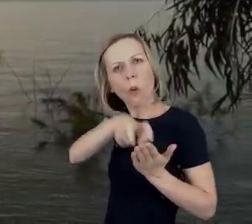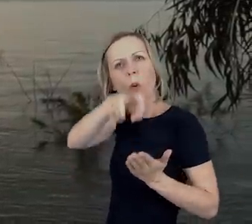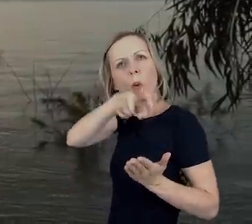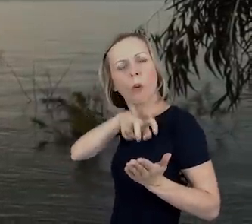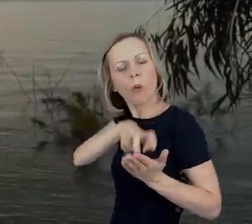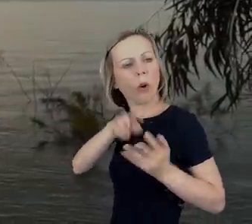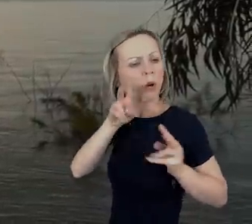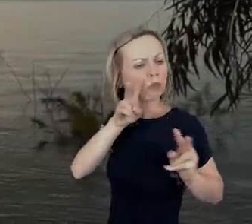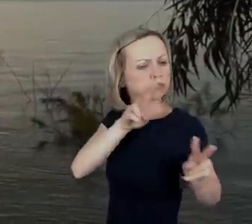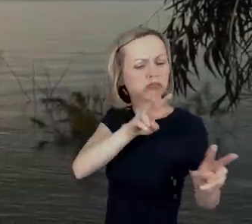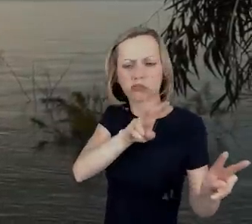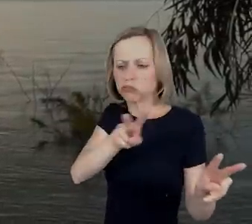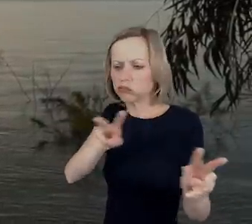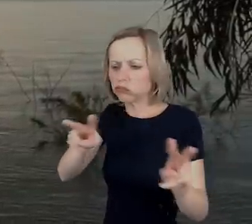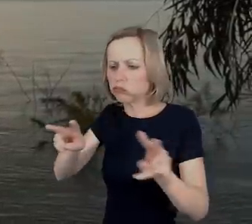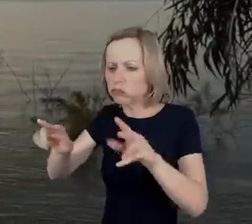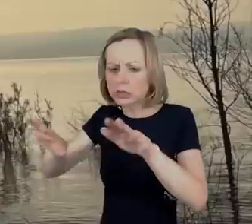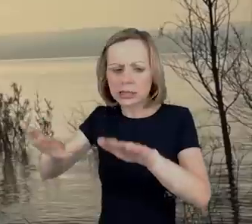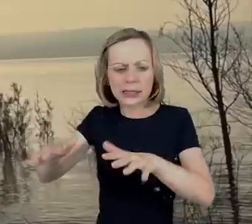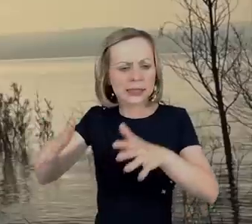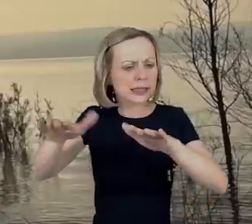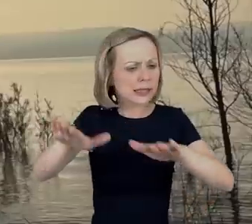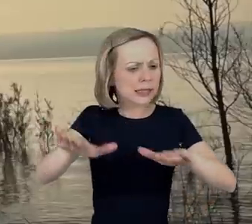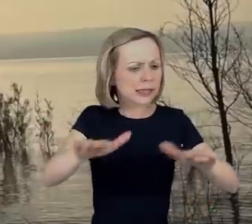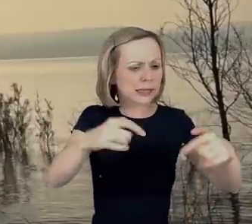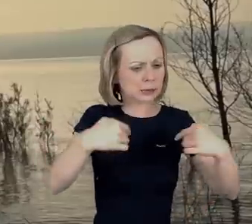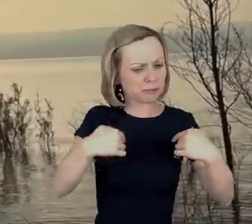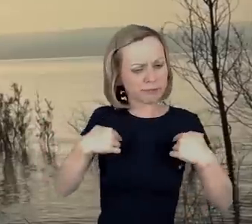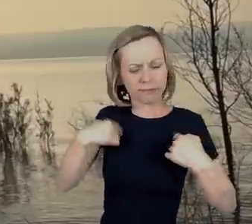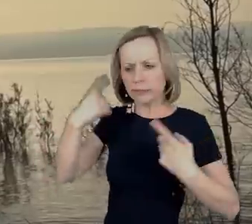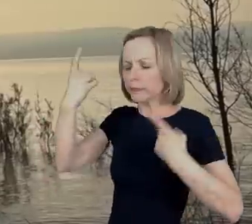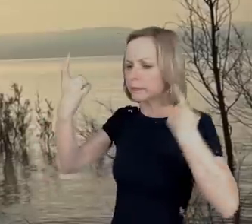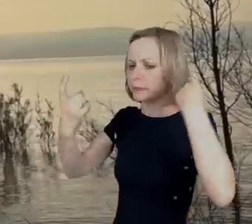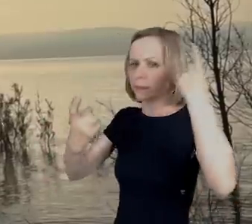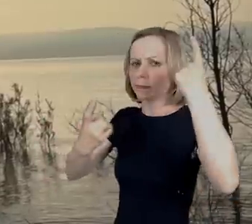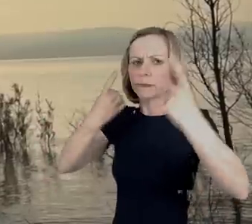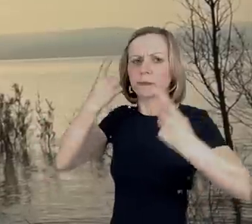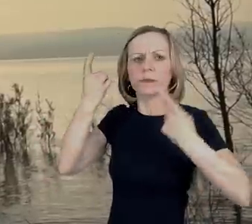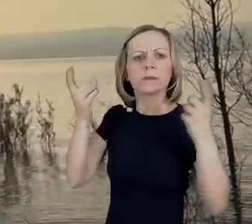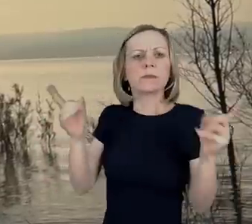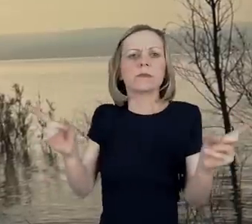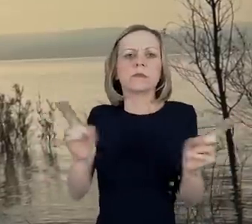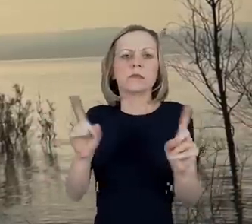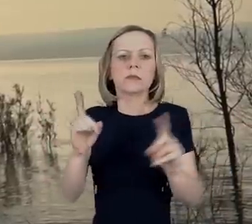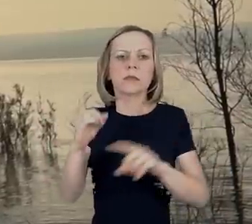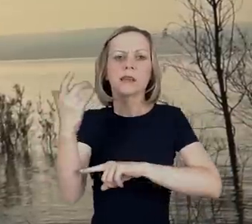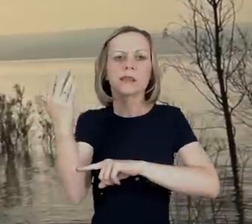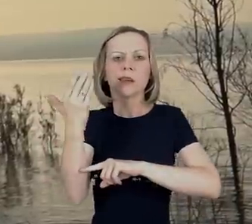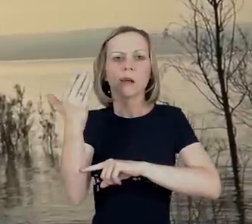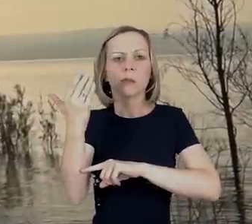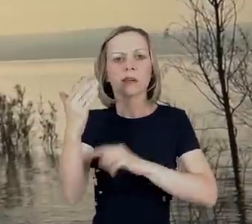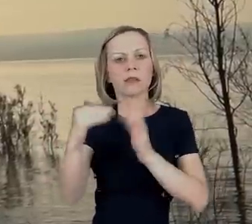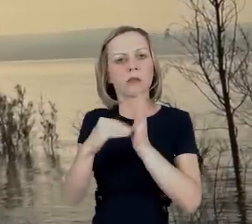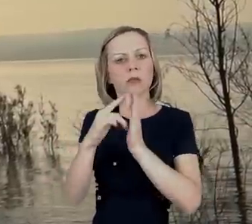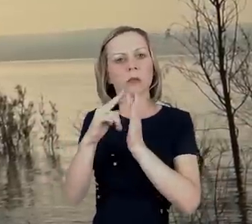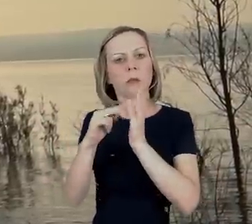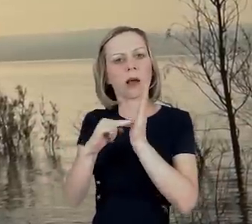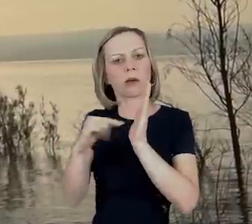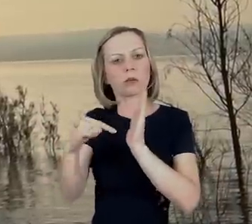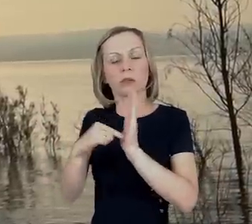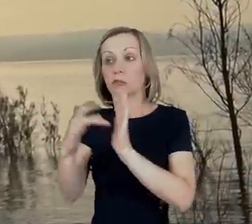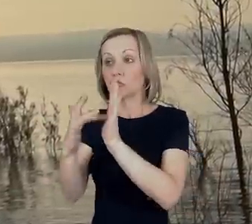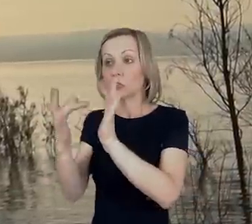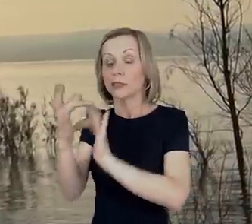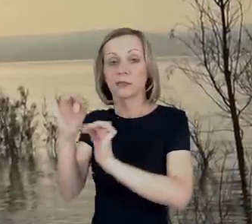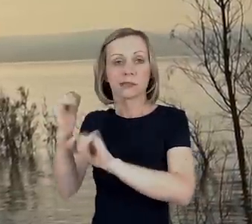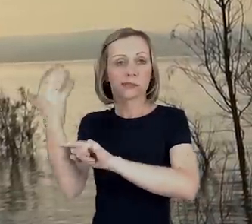out over the Sea of Galilee, what better thing to do than to meditate upon the Sermon on the Mount, the